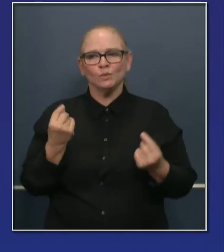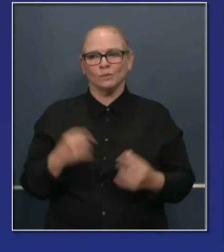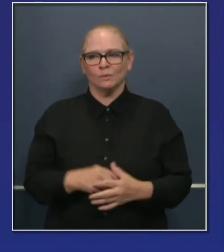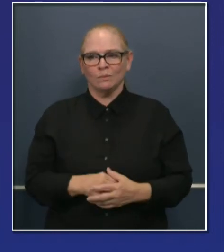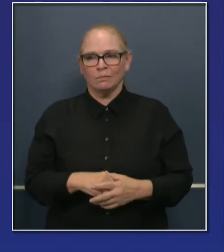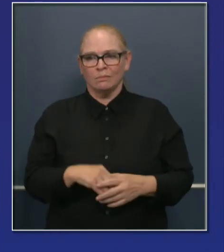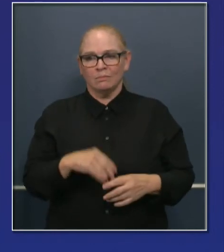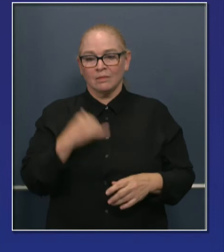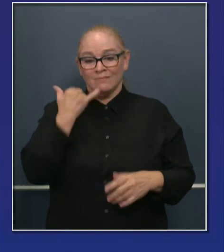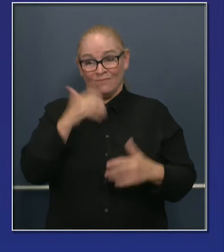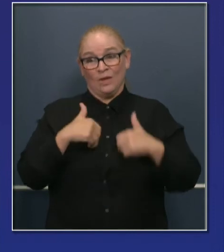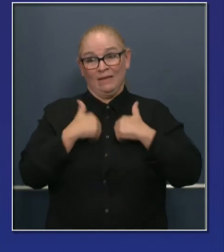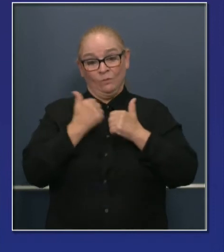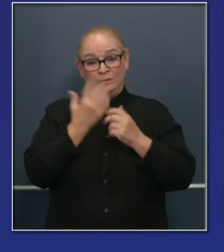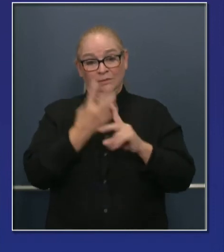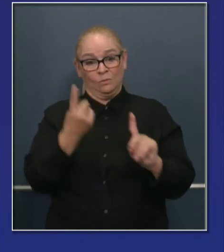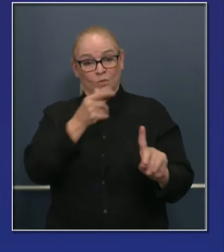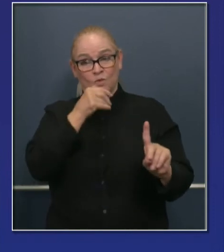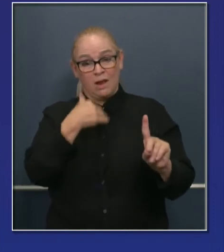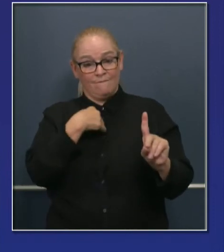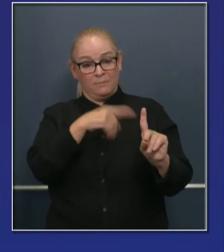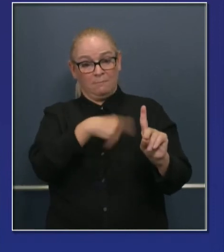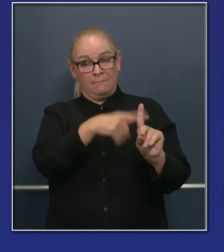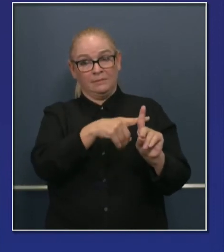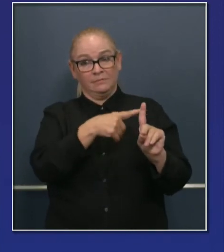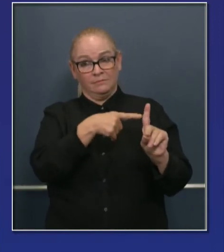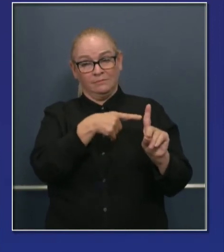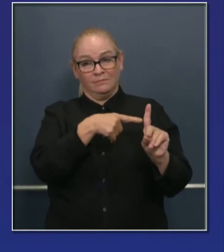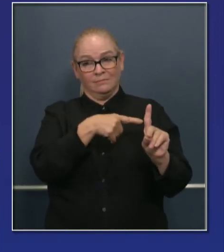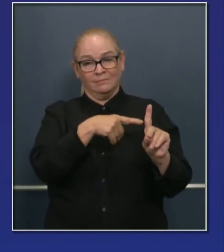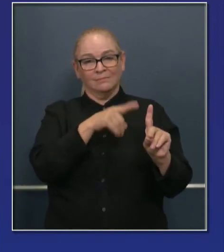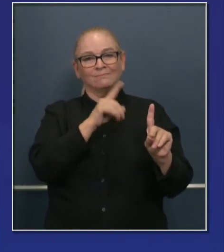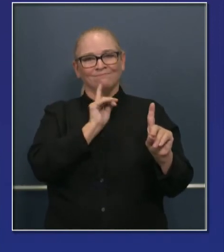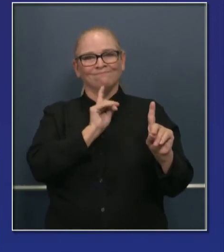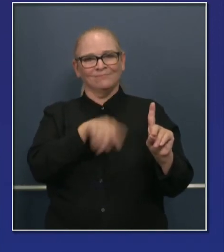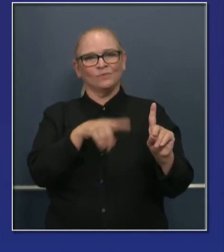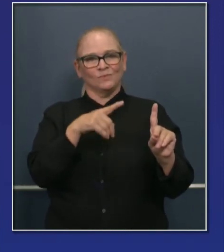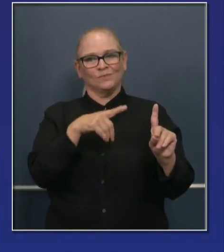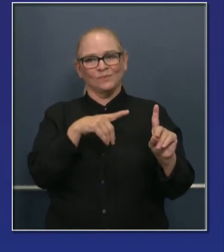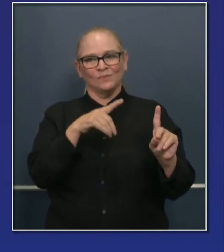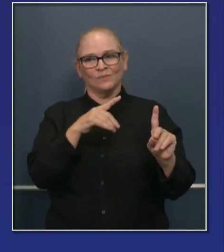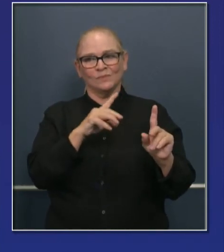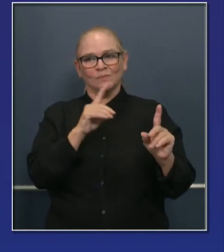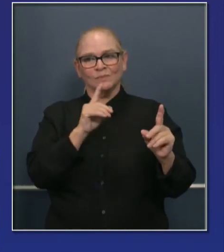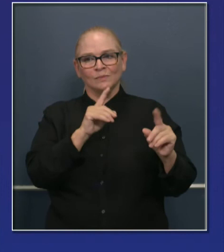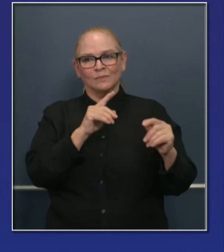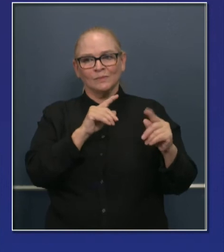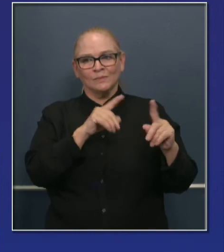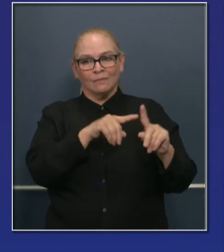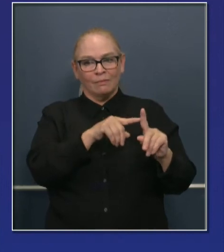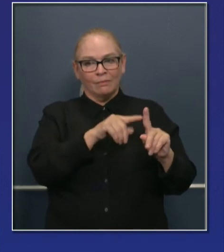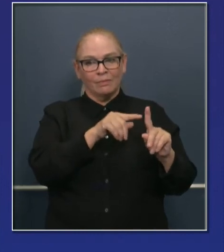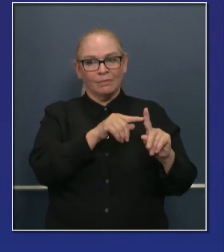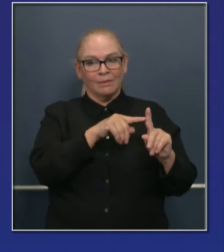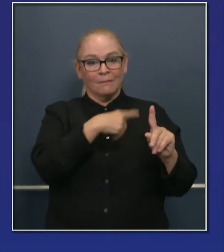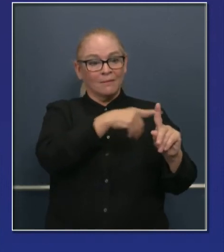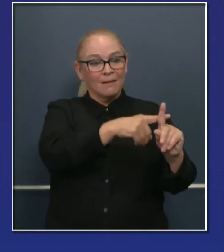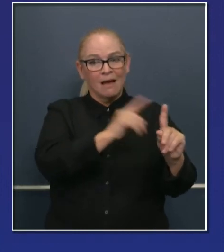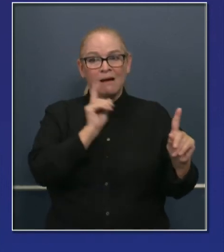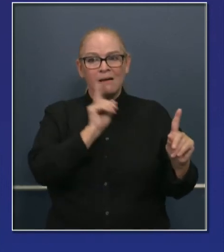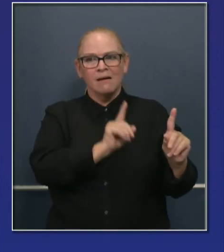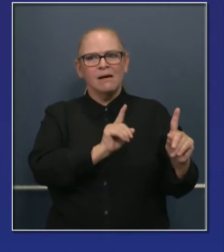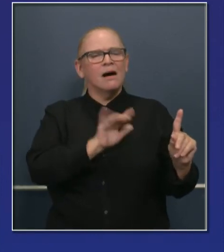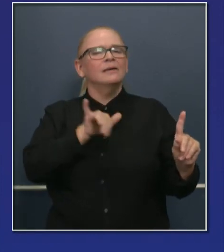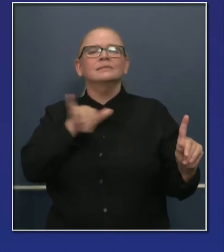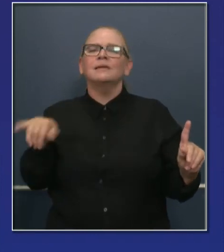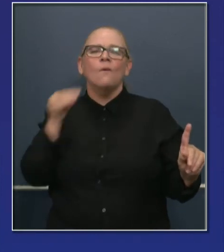are living with someone who's tested positive or has come into contact with someone who's tested positive, please stay at home.